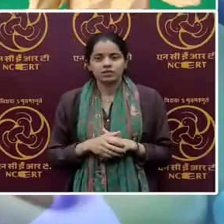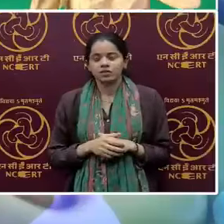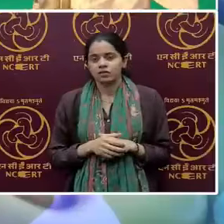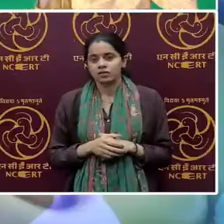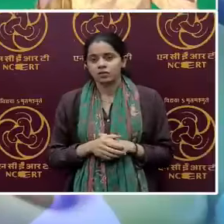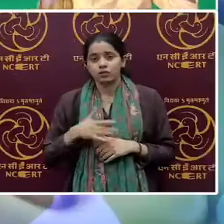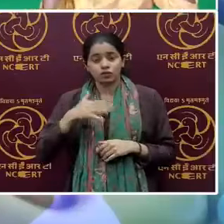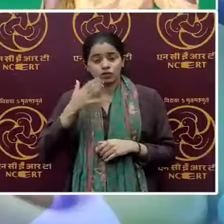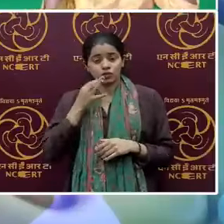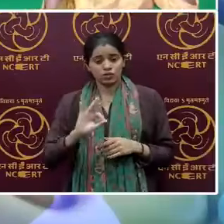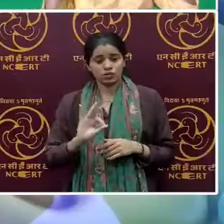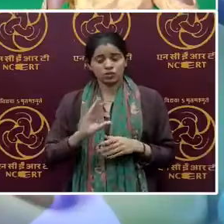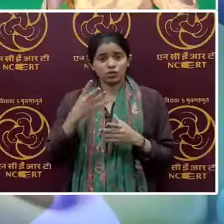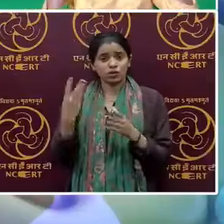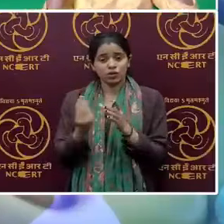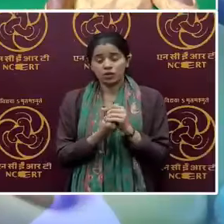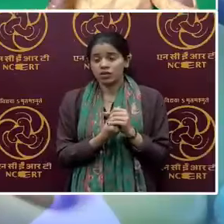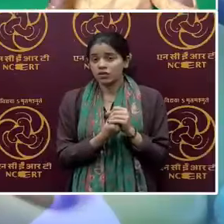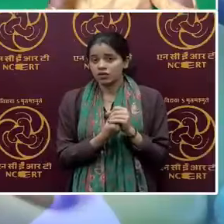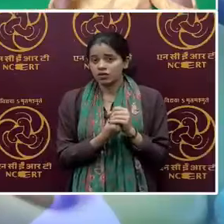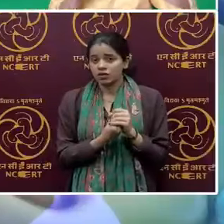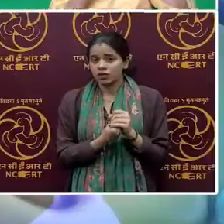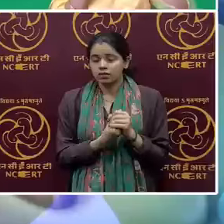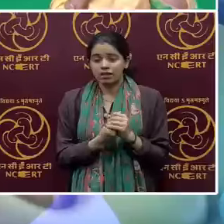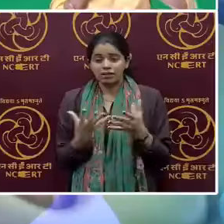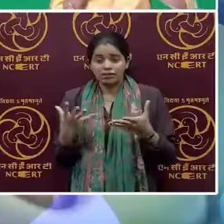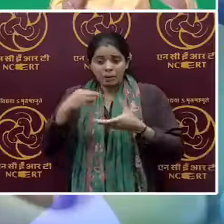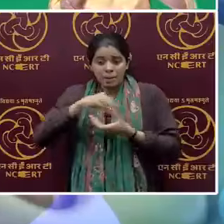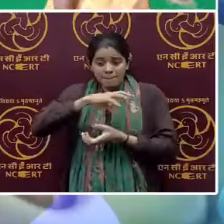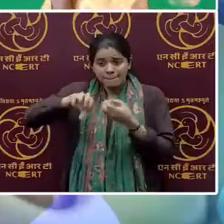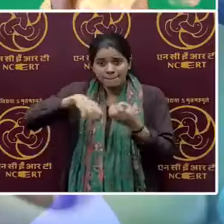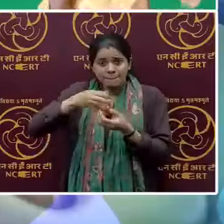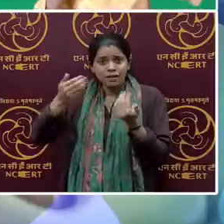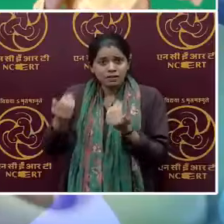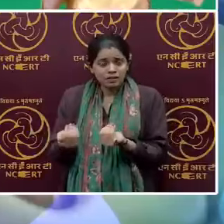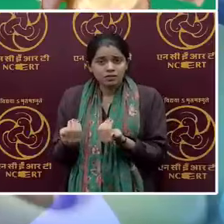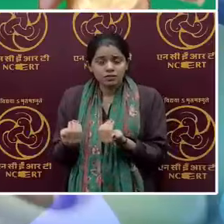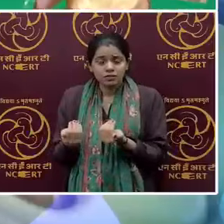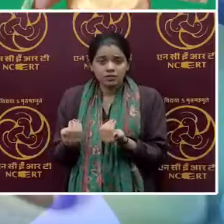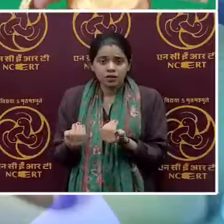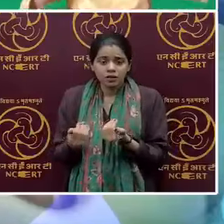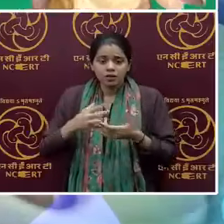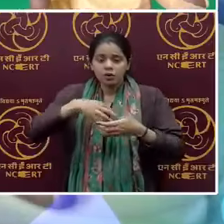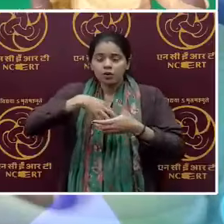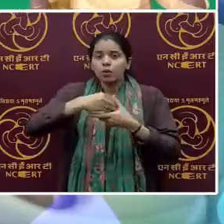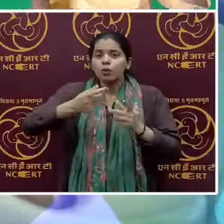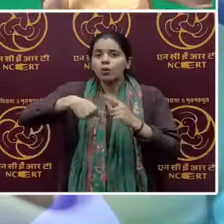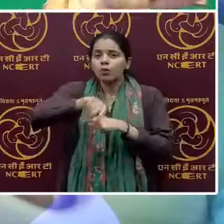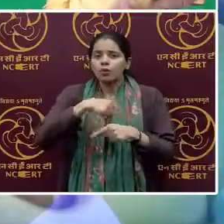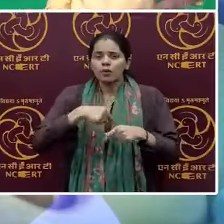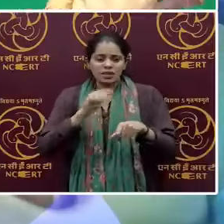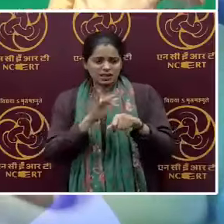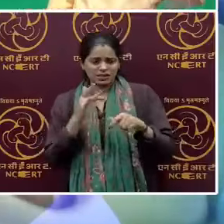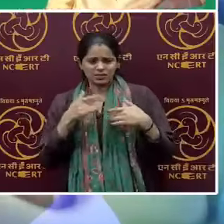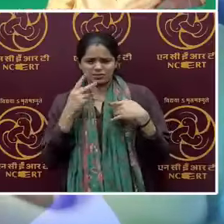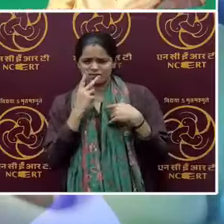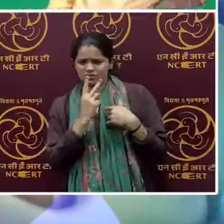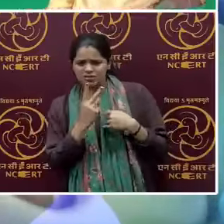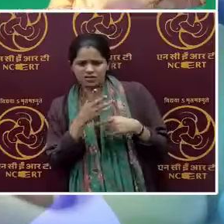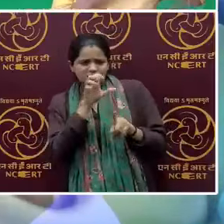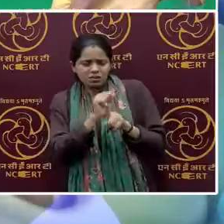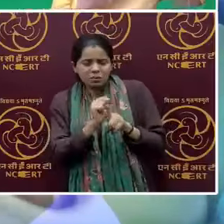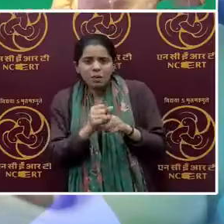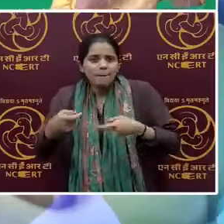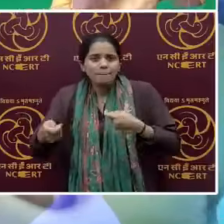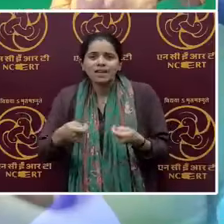are really cluttered. Their brain is so cluttered that they, after a while, it just triggers off and they cannot take it